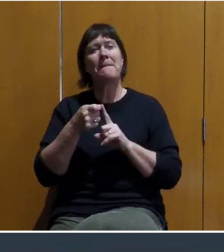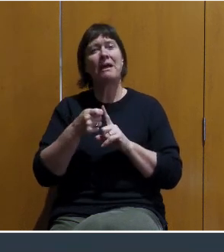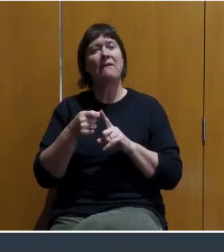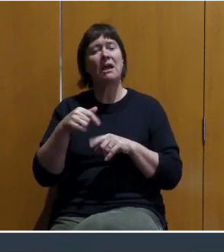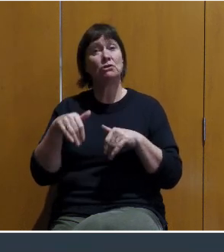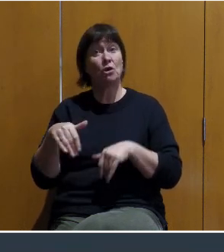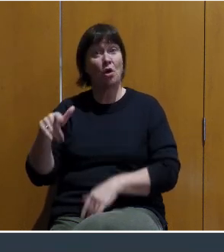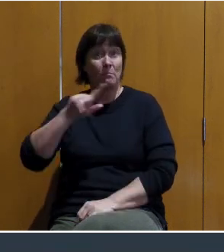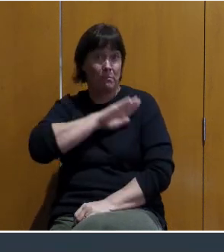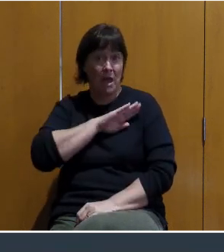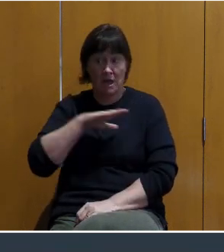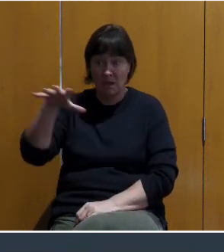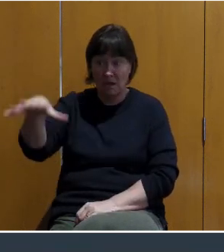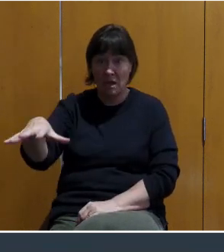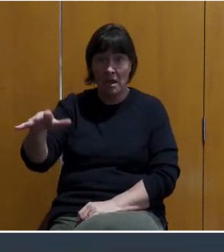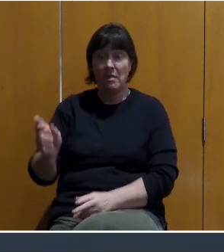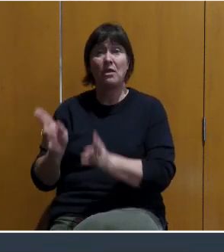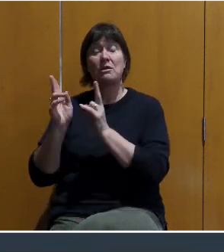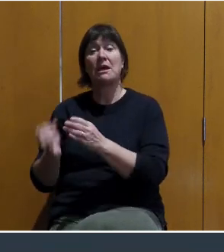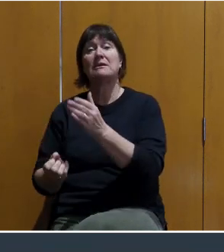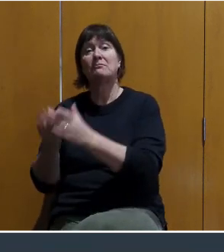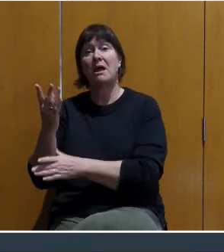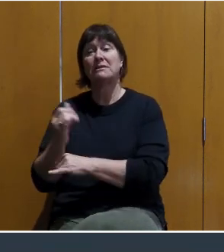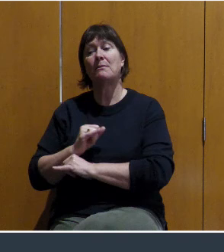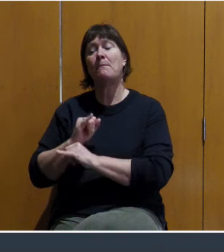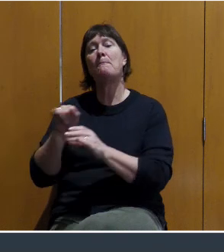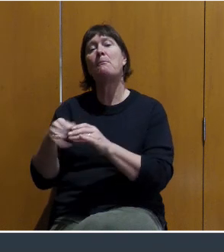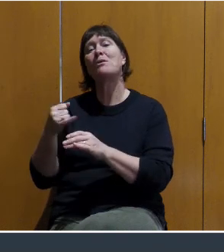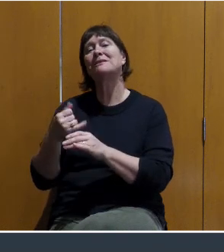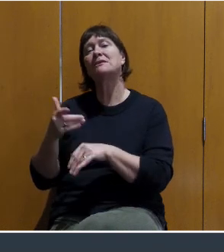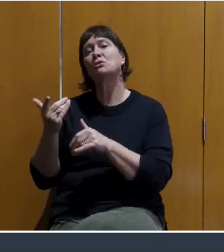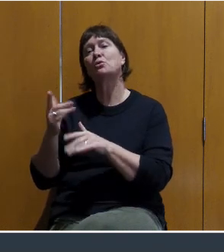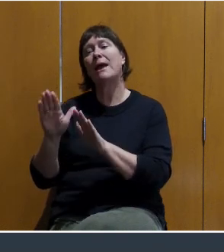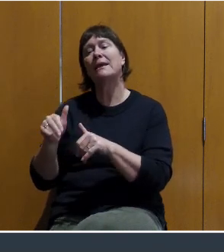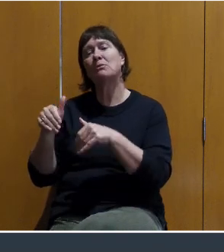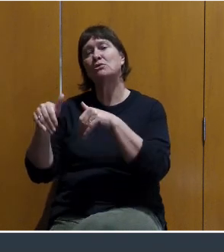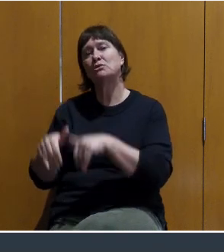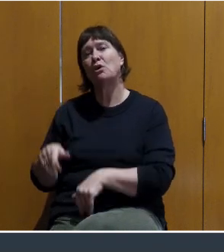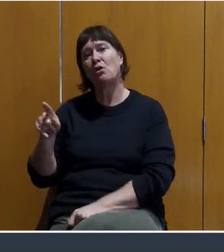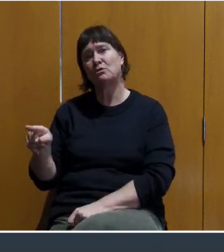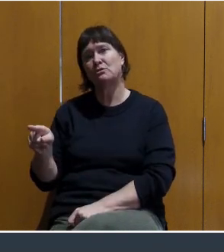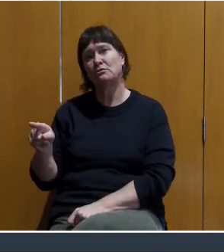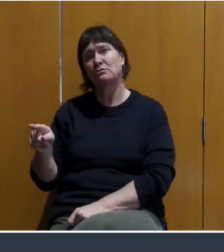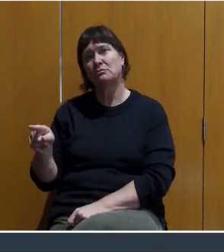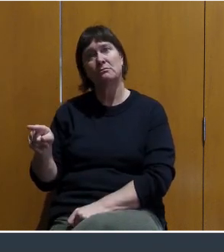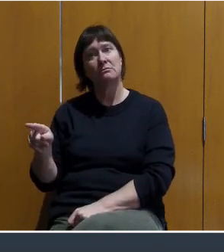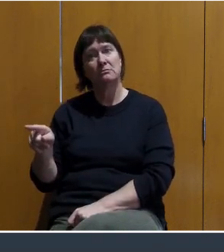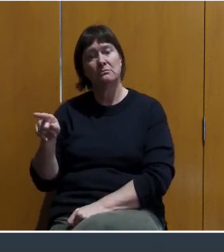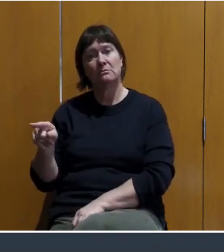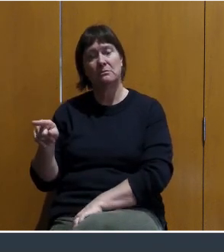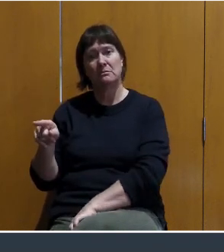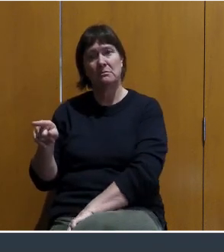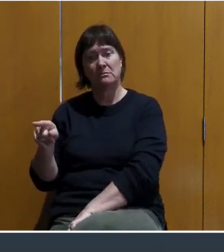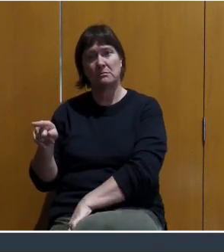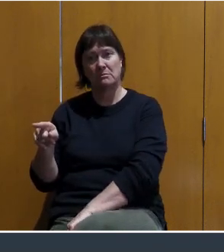there's actually native plants and trees there that are poisonous to animals and poisonous to dogs and deadly, that now where you're